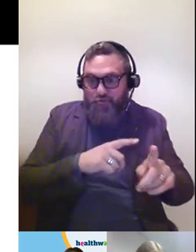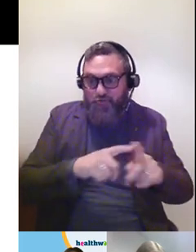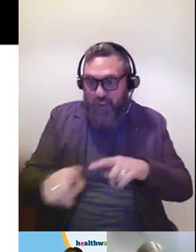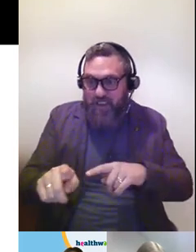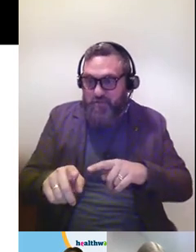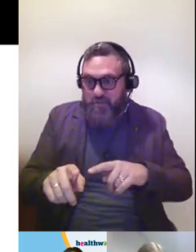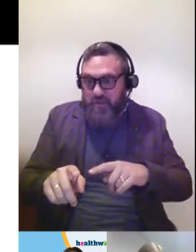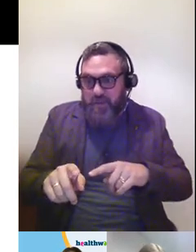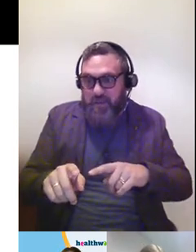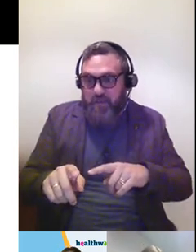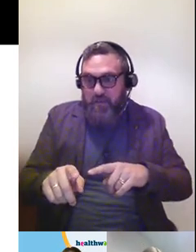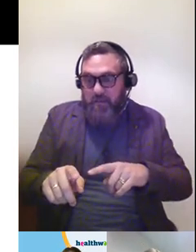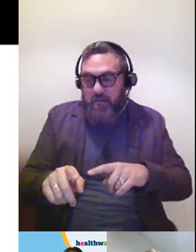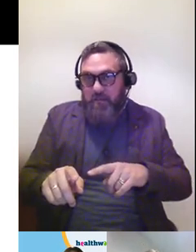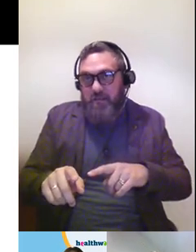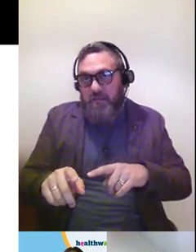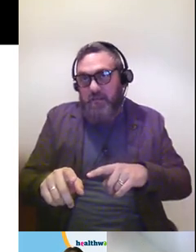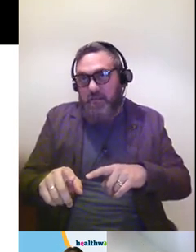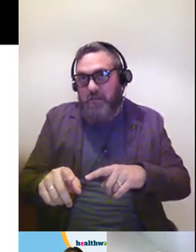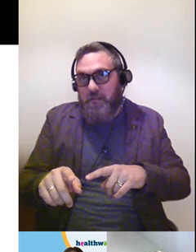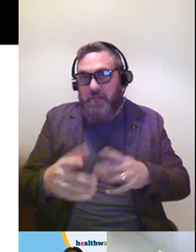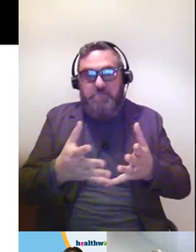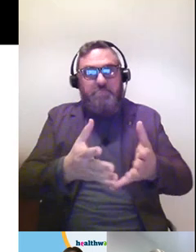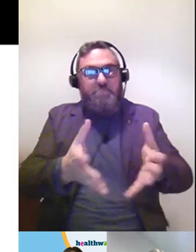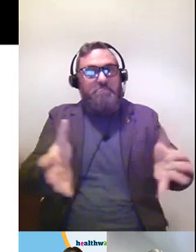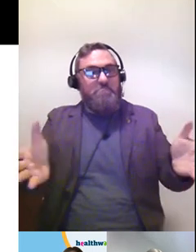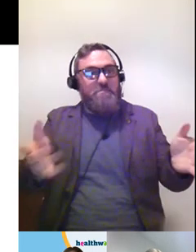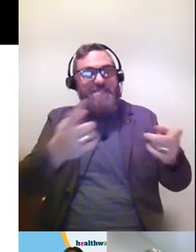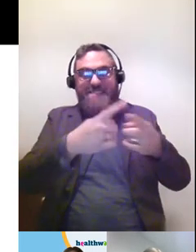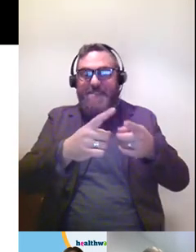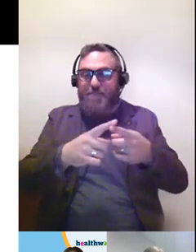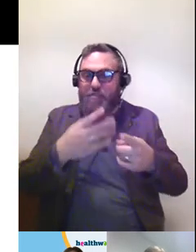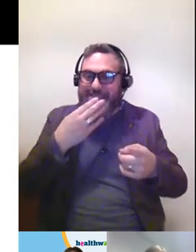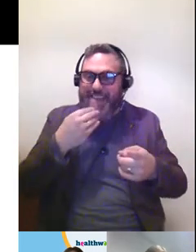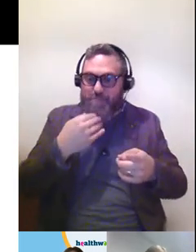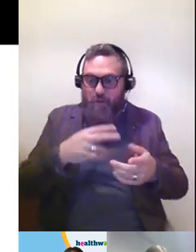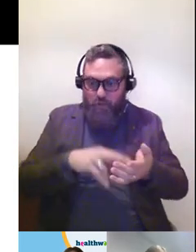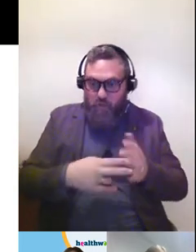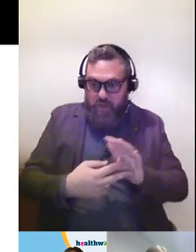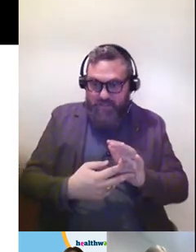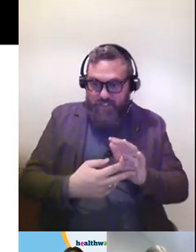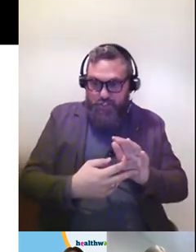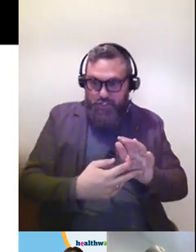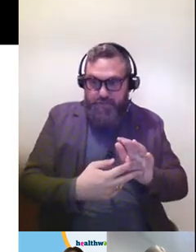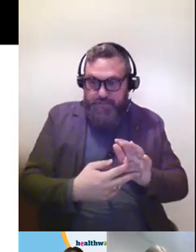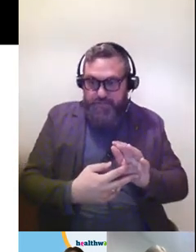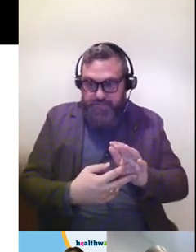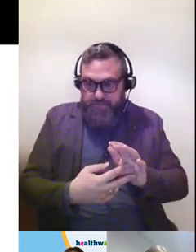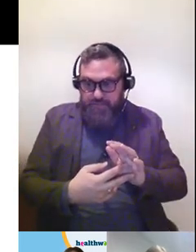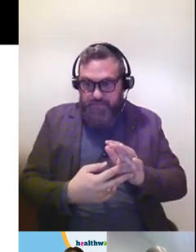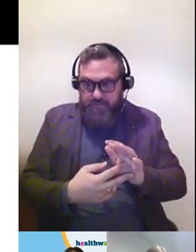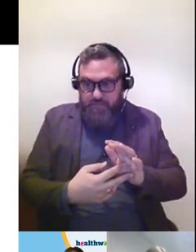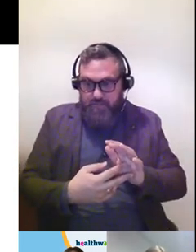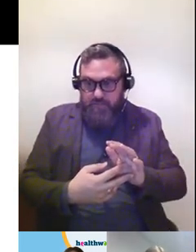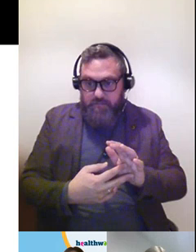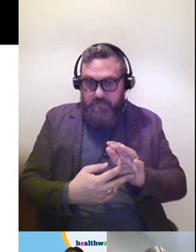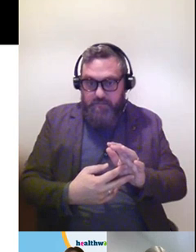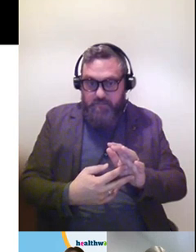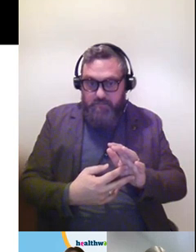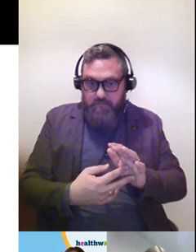the types of organisation that we have involved in the development of the priorities. We've